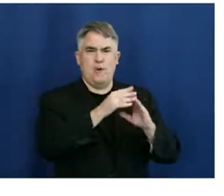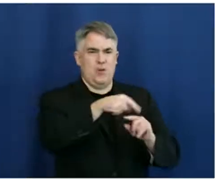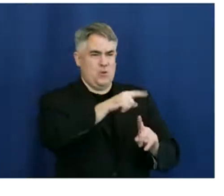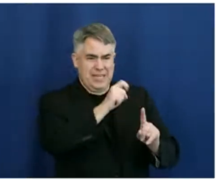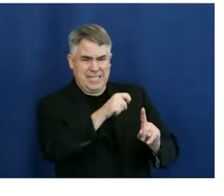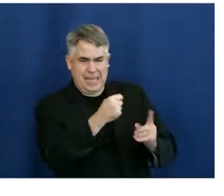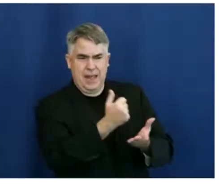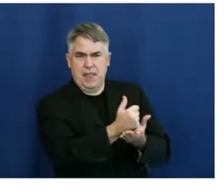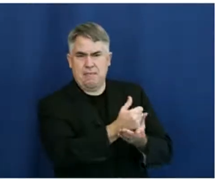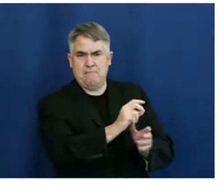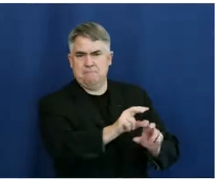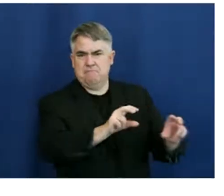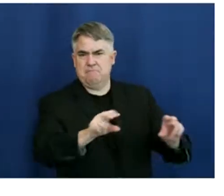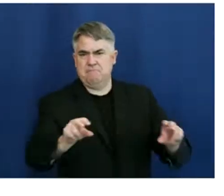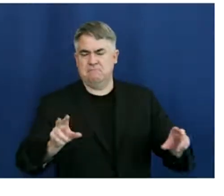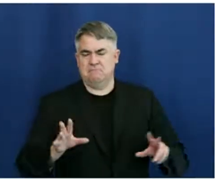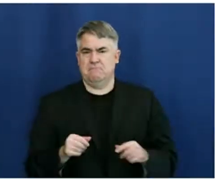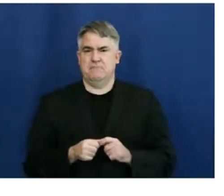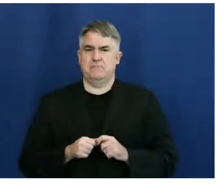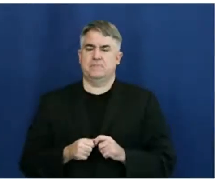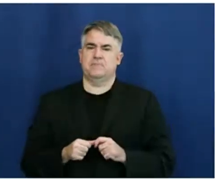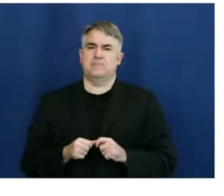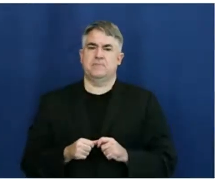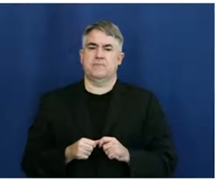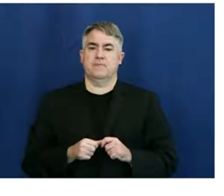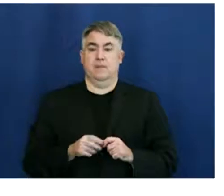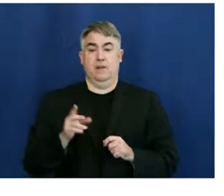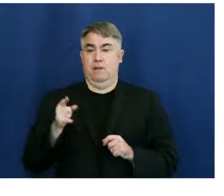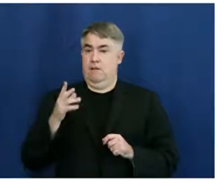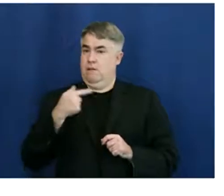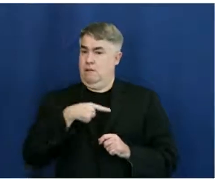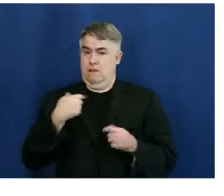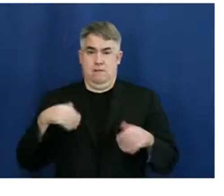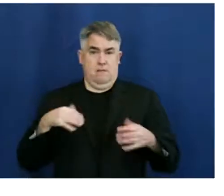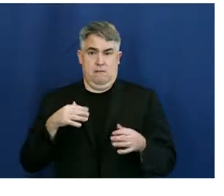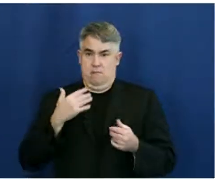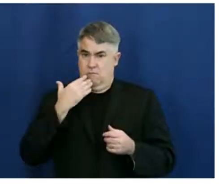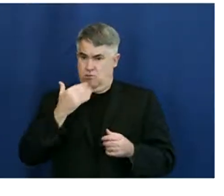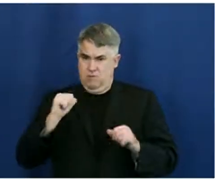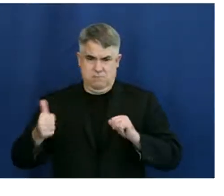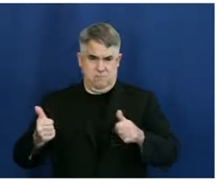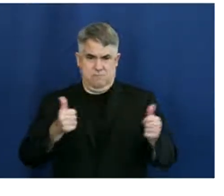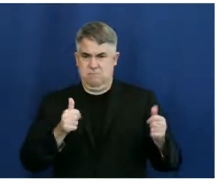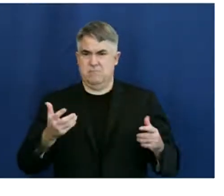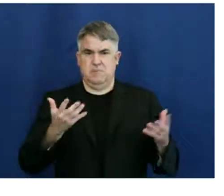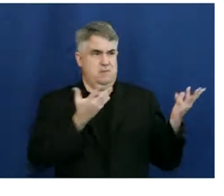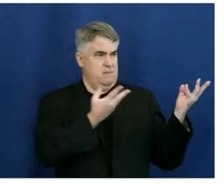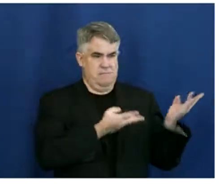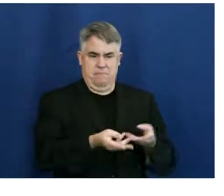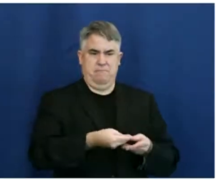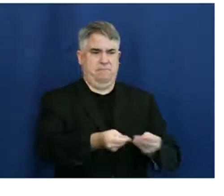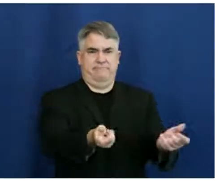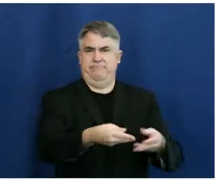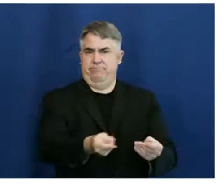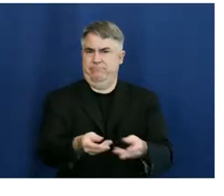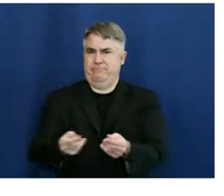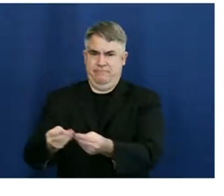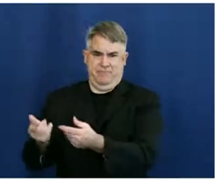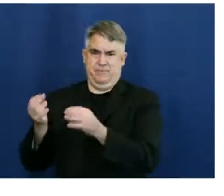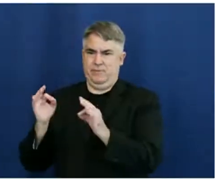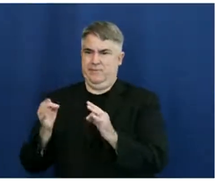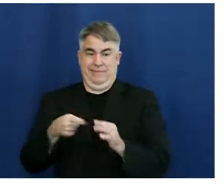those. And we think this network is robust and can certainly do exponentially more vaccines than we're doing now. We're just waiting on